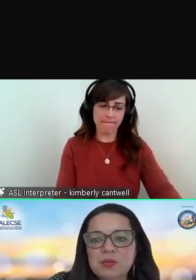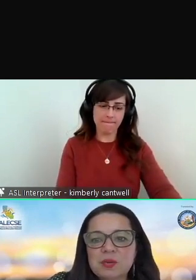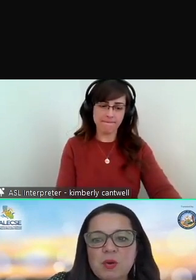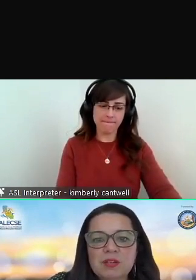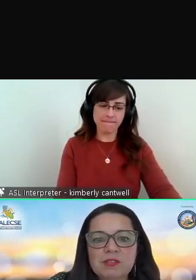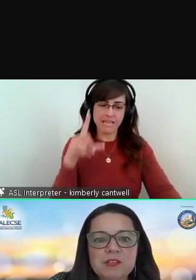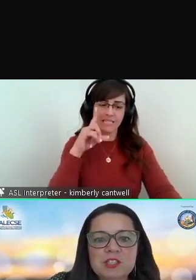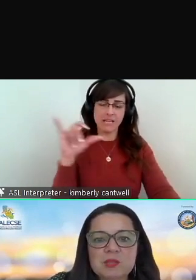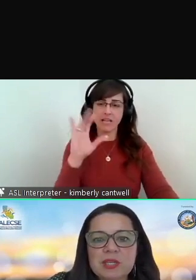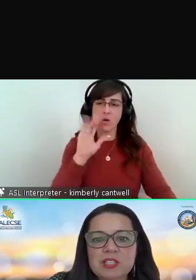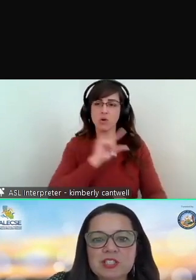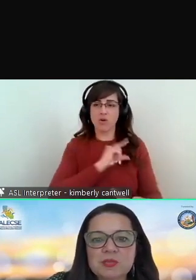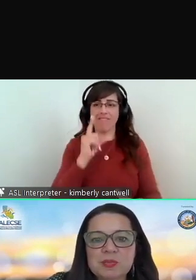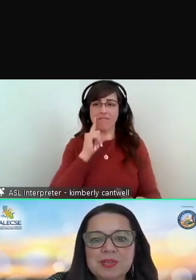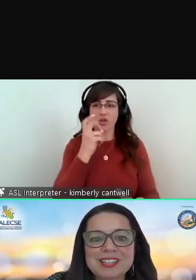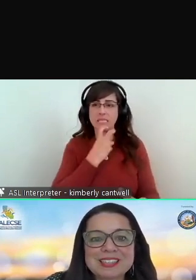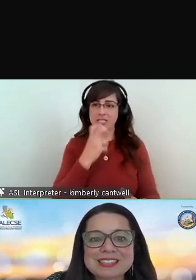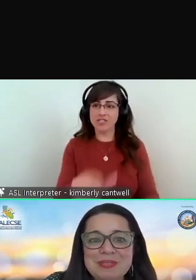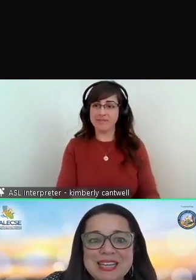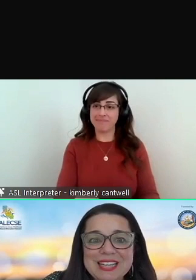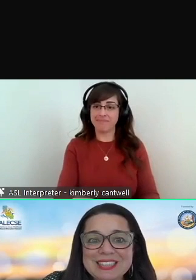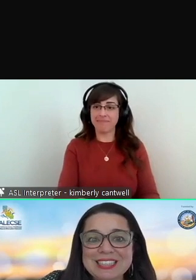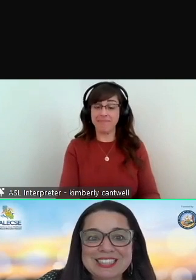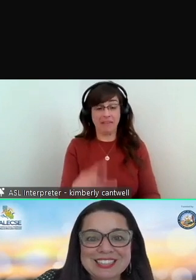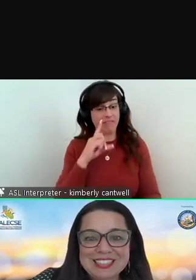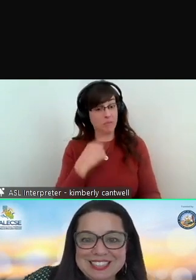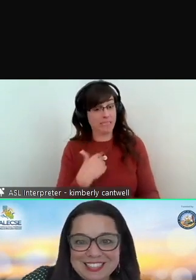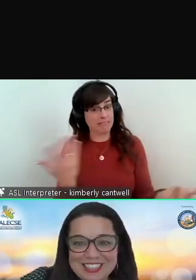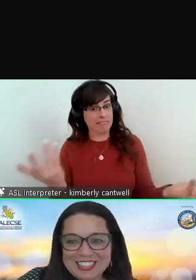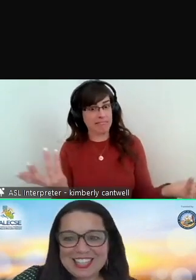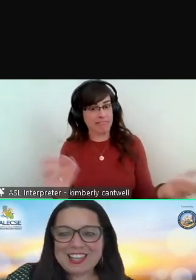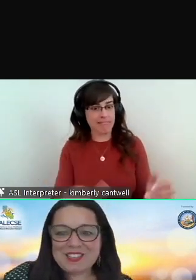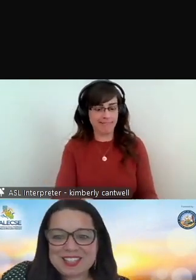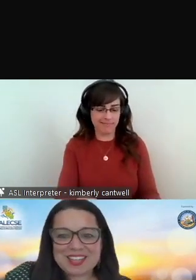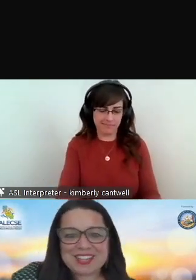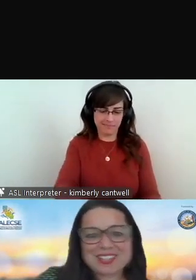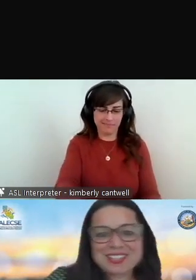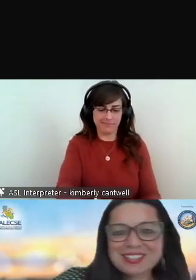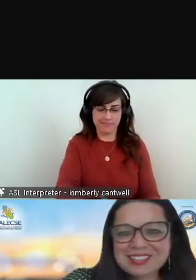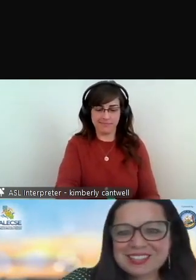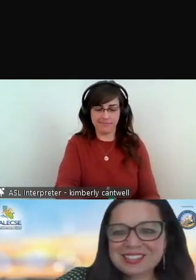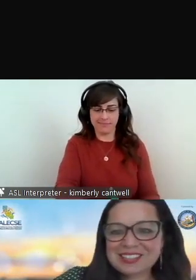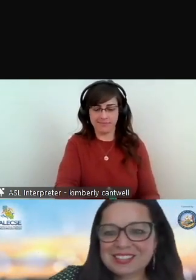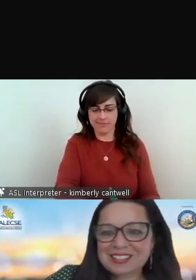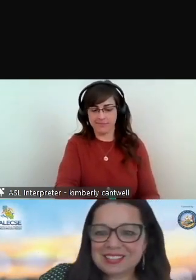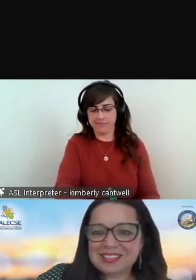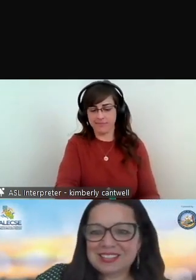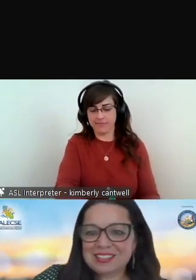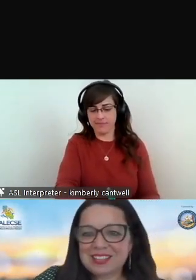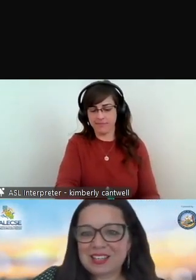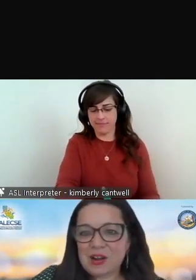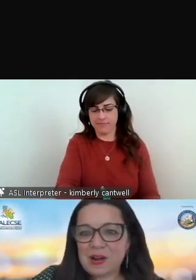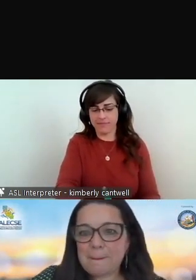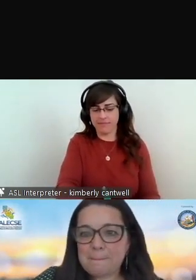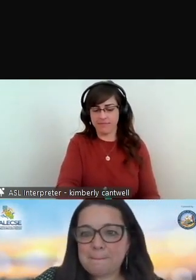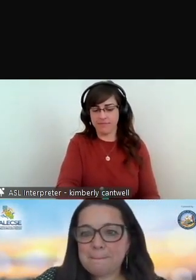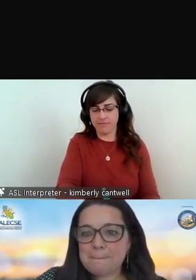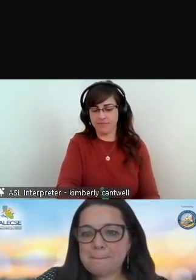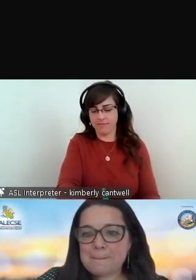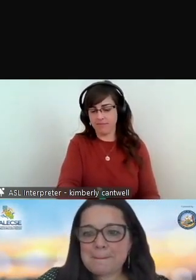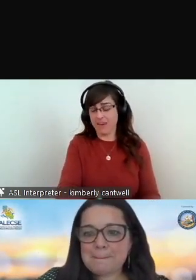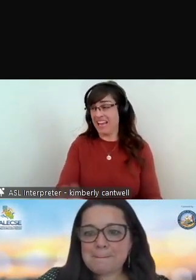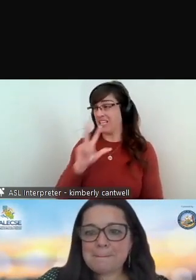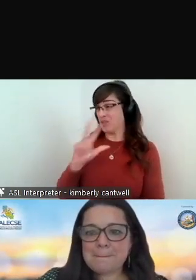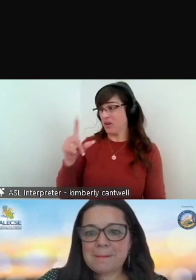Sounds like he would qualify for speech to me. If he's 3 and you're not able to make out any words,